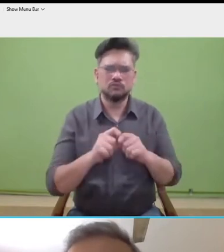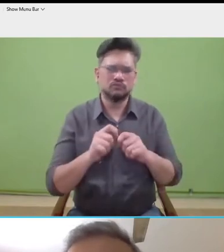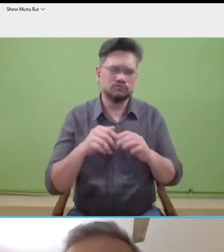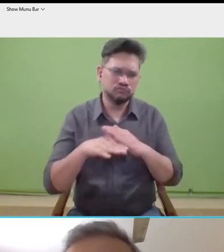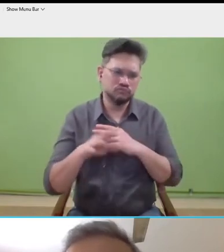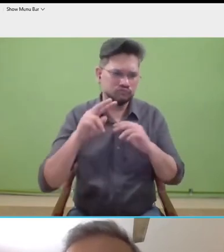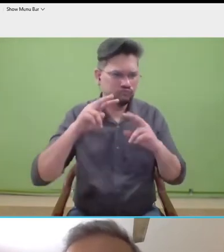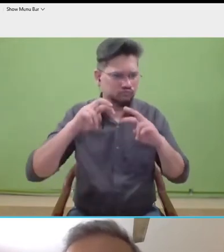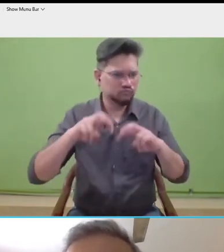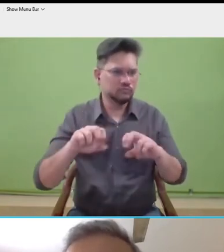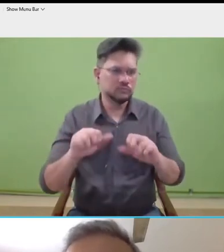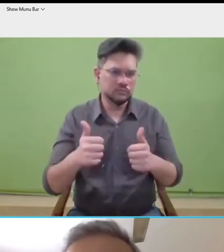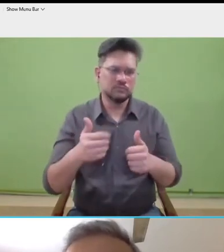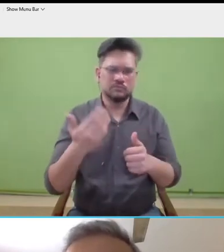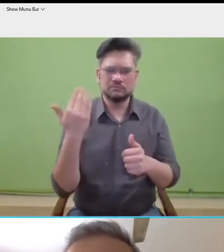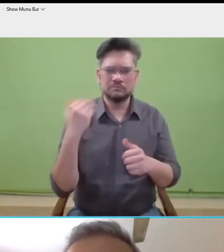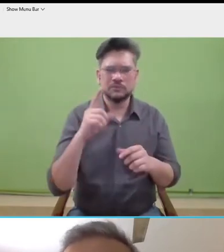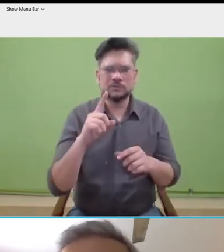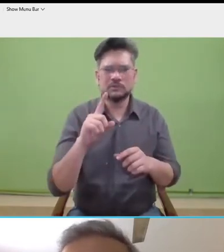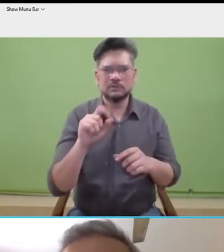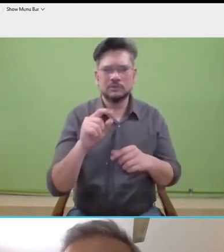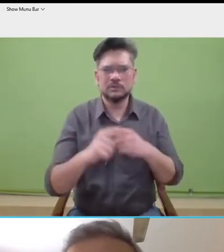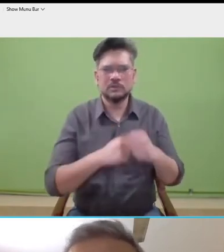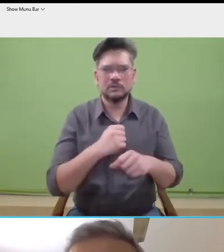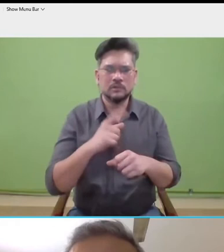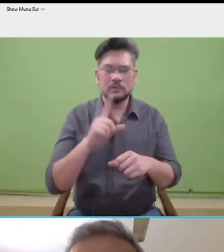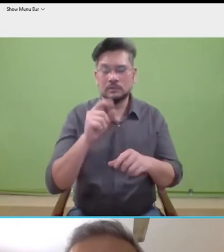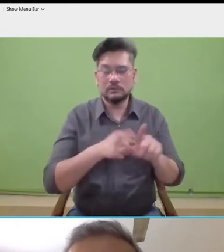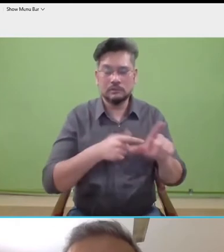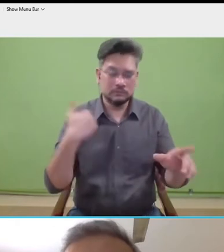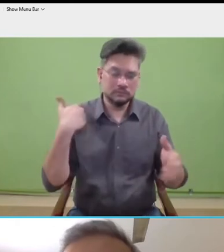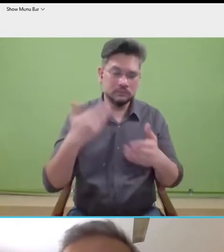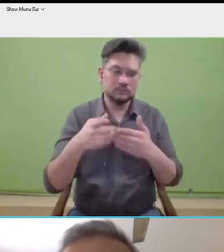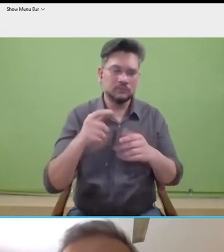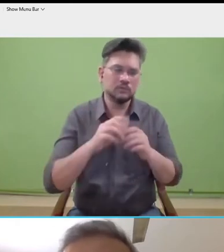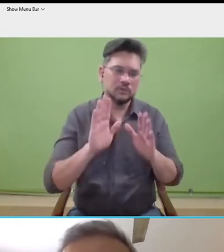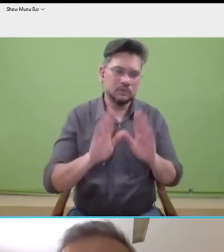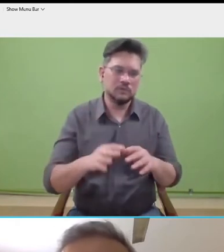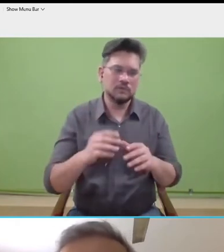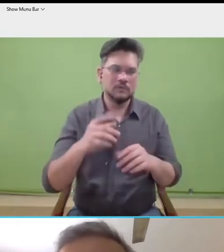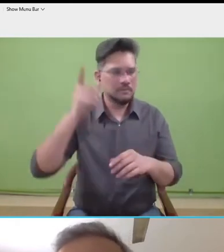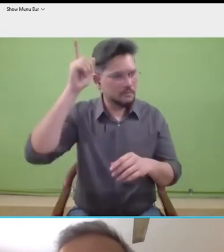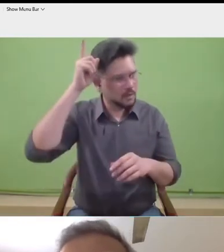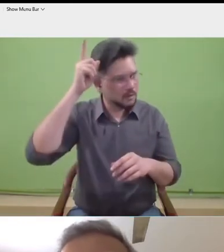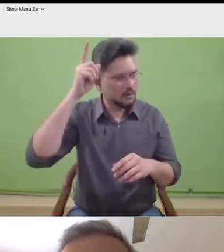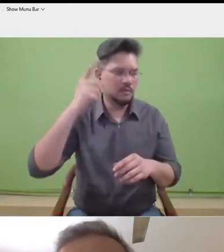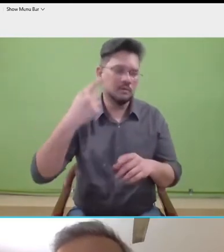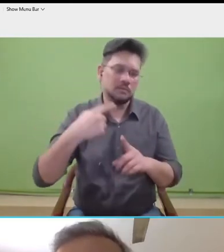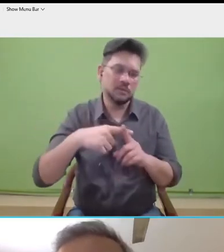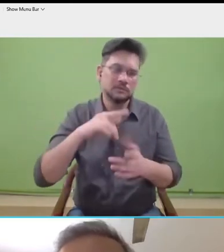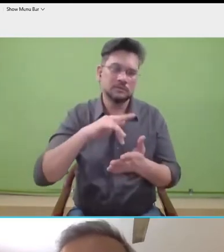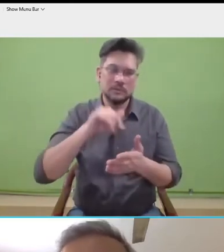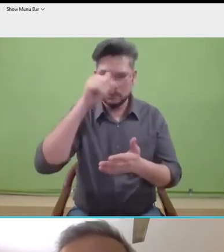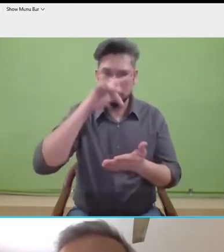languages of central india which are called munda languages and some